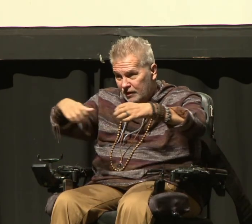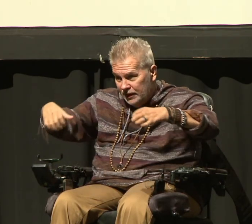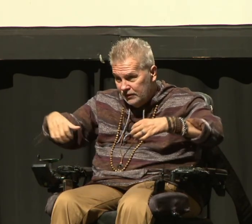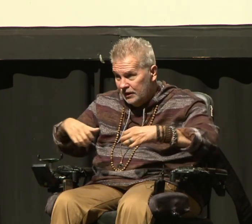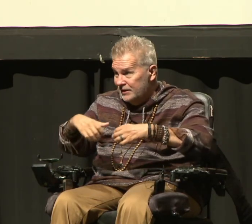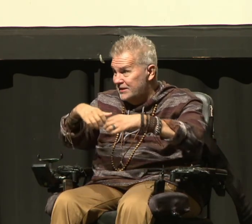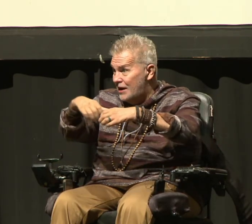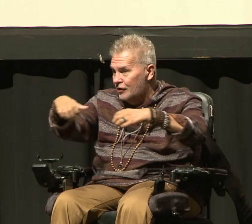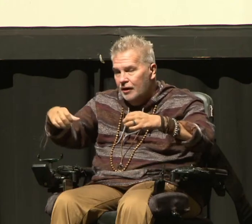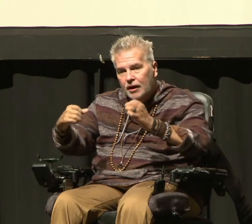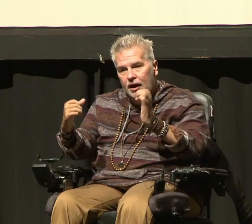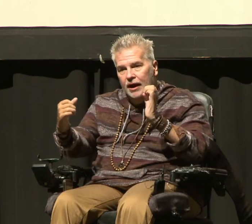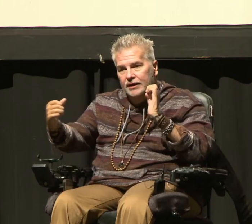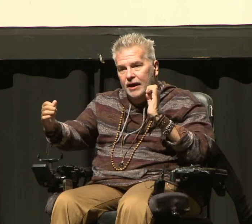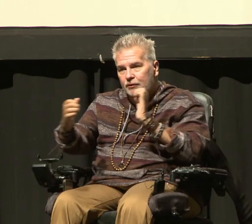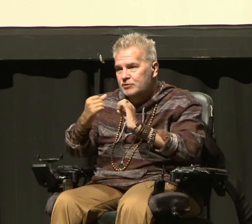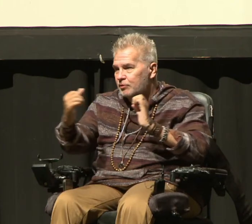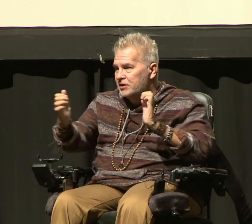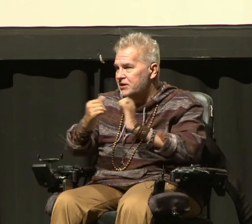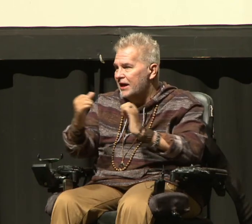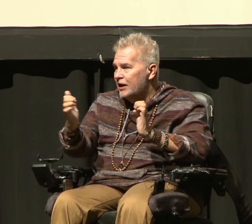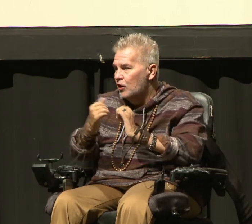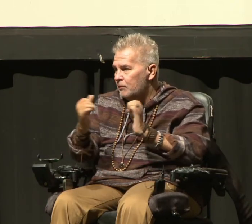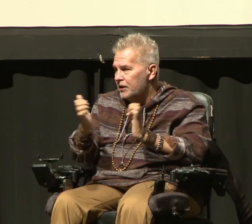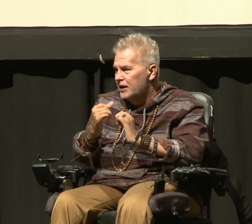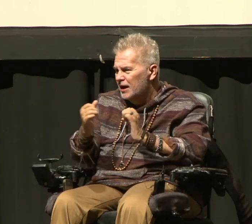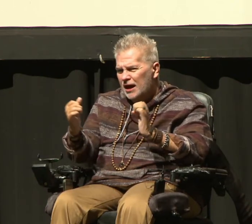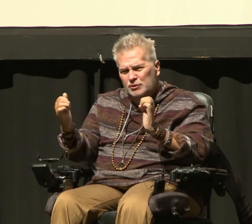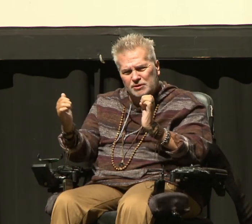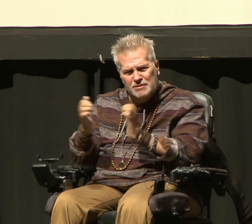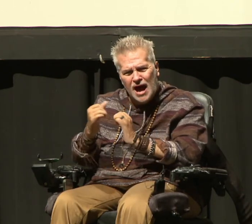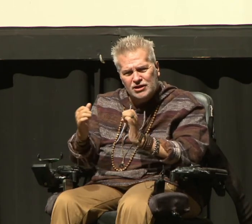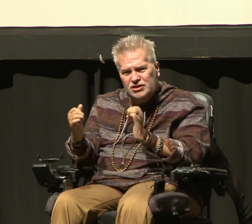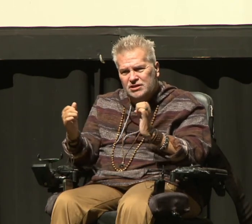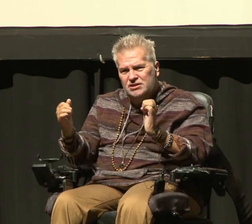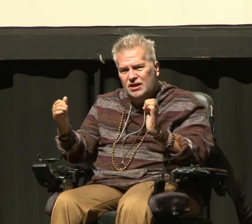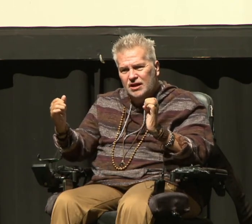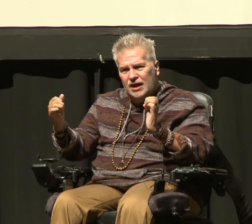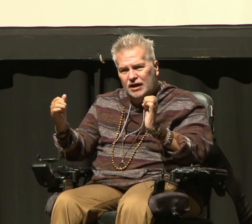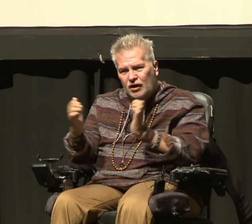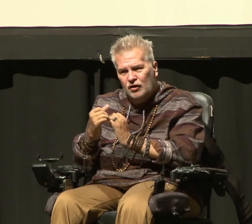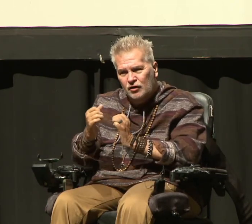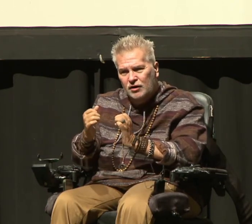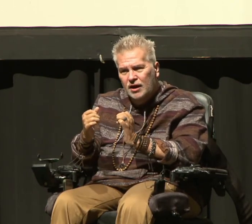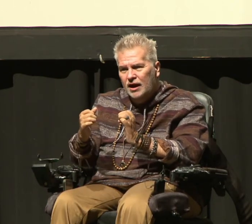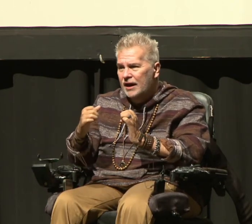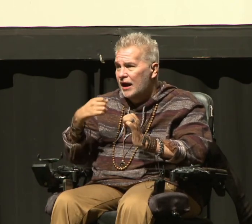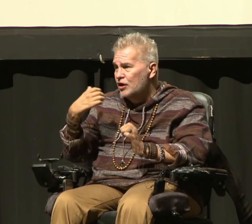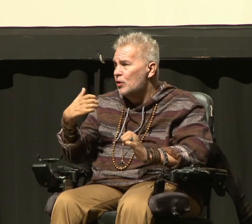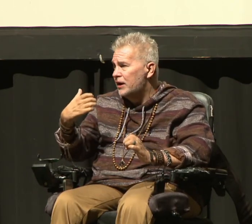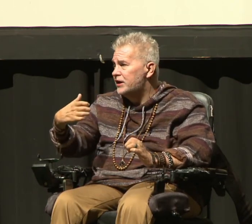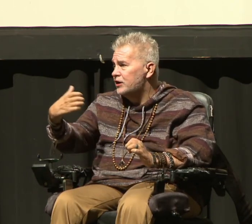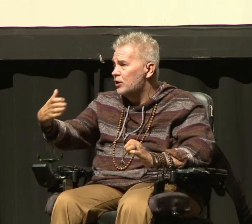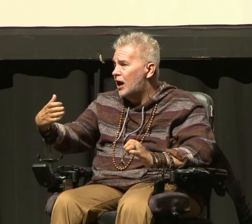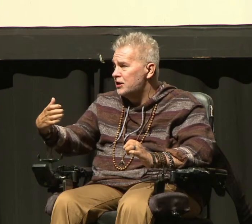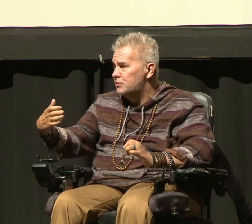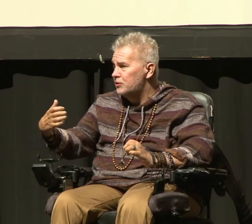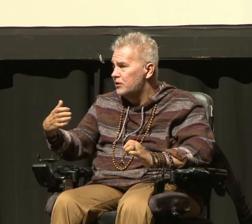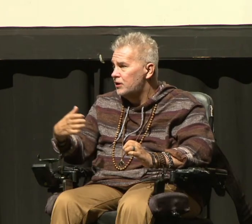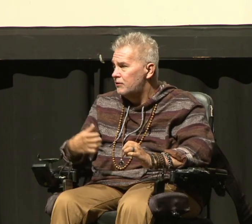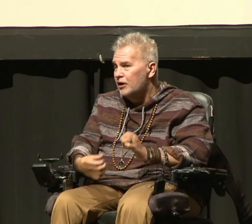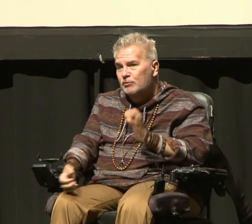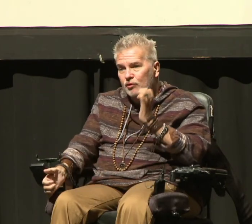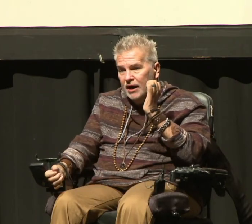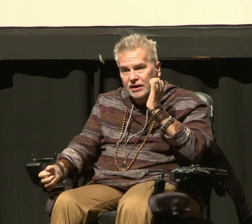like a ring, like Saturn, and it was pressing in on me, and it was obnoxious, and it hurt, and I knew I needed to go to the